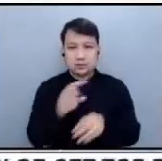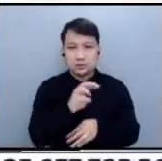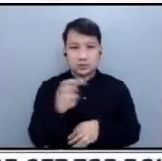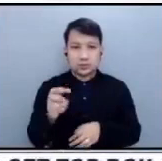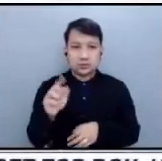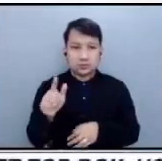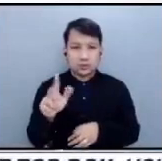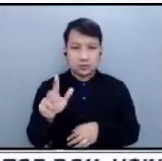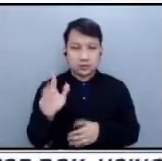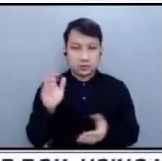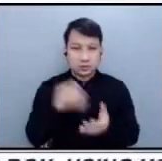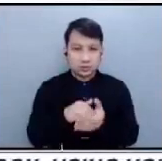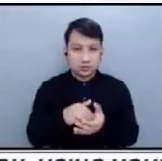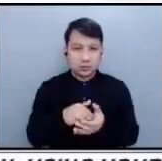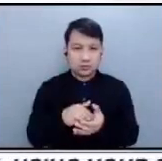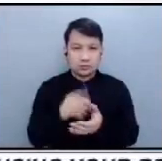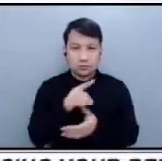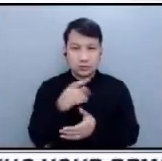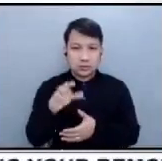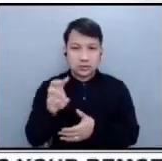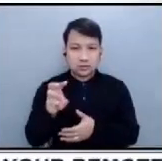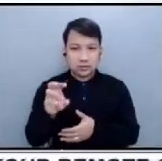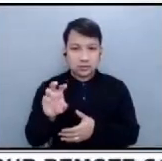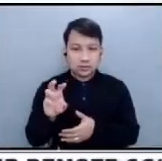thousand one hundred seventy six